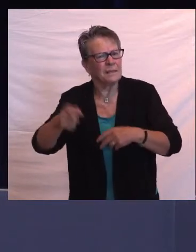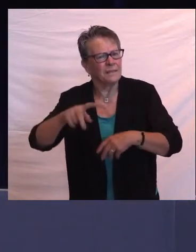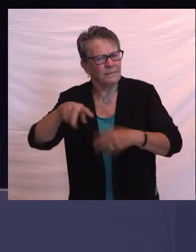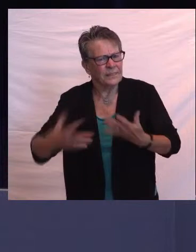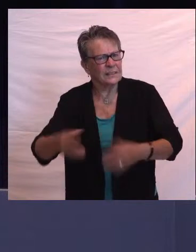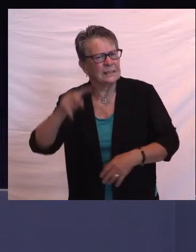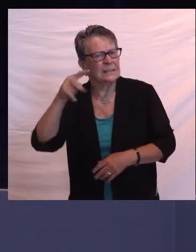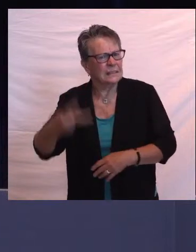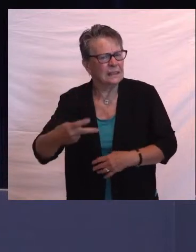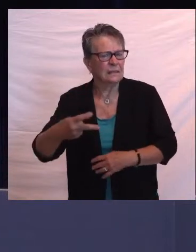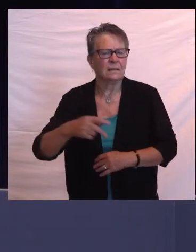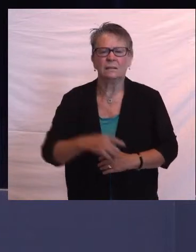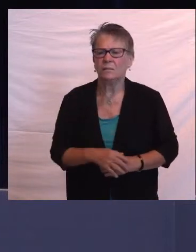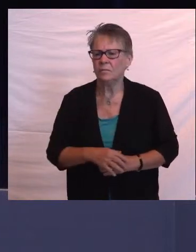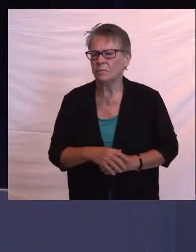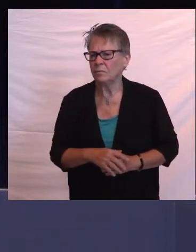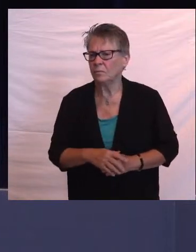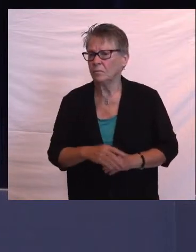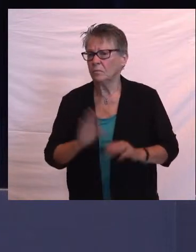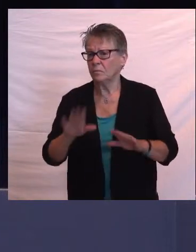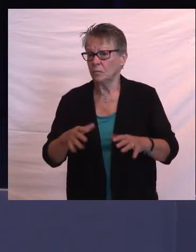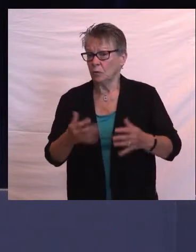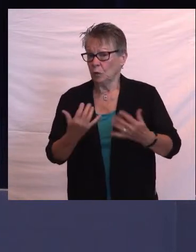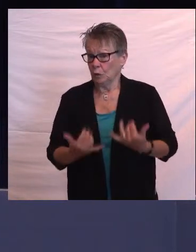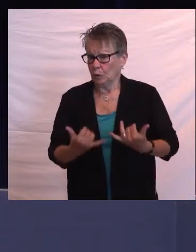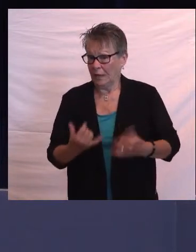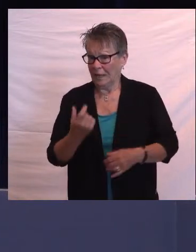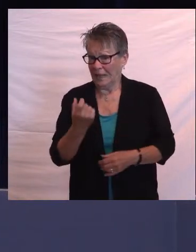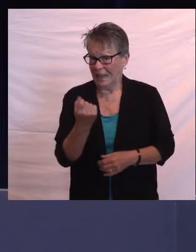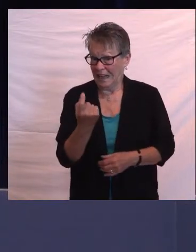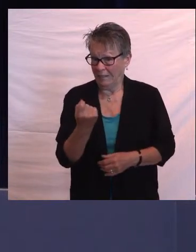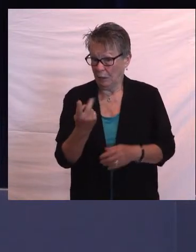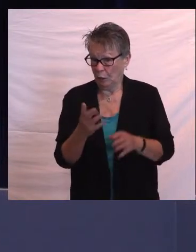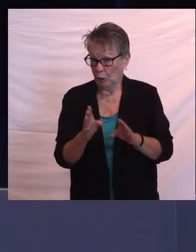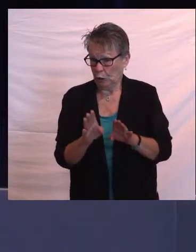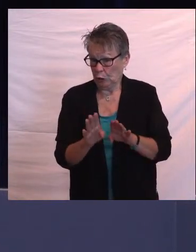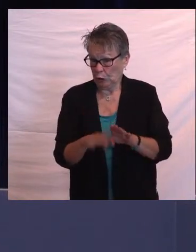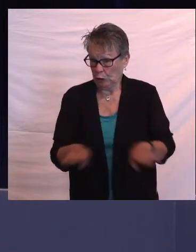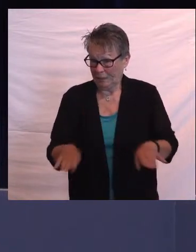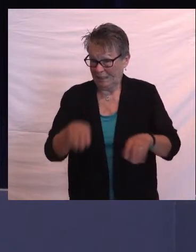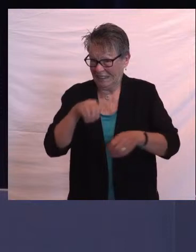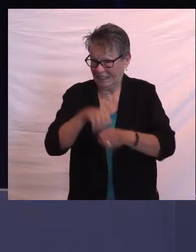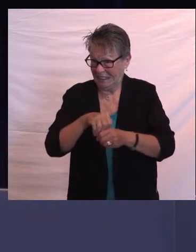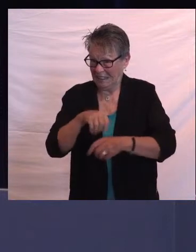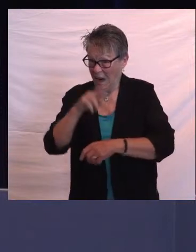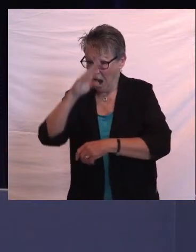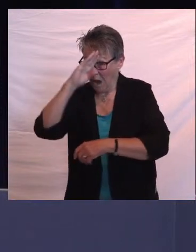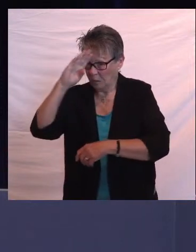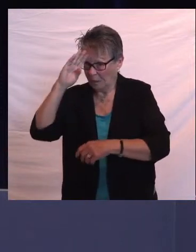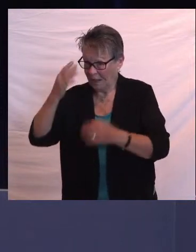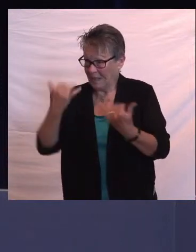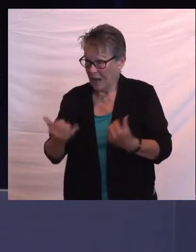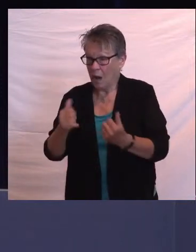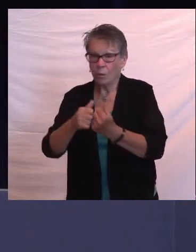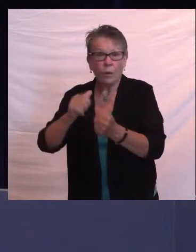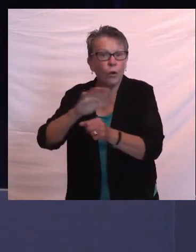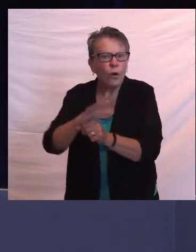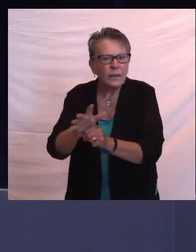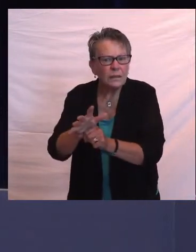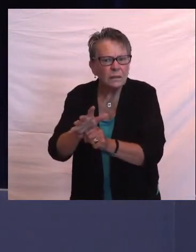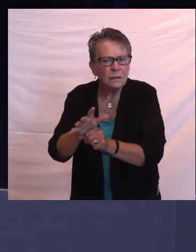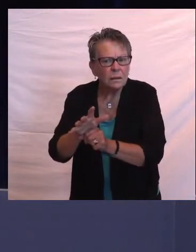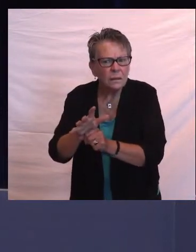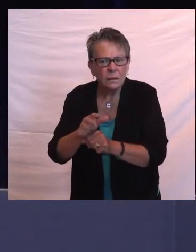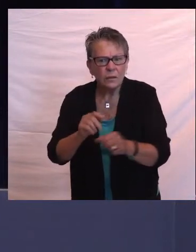11 children hospitalized with COVID in our hospitals in New Jersey, including 3 in the intensive care